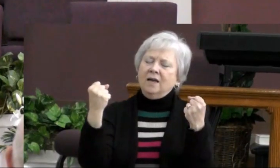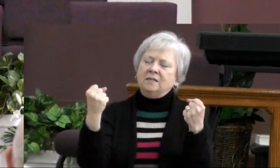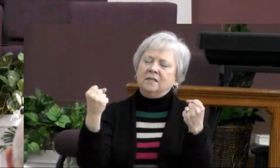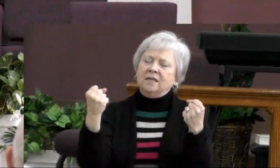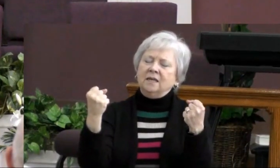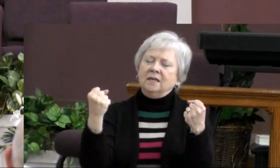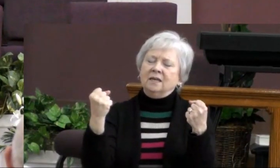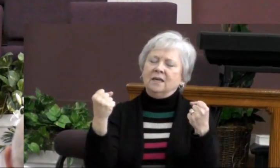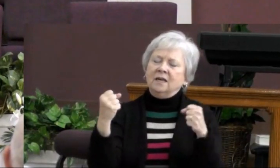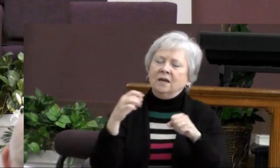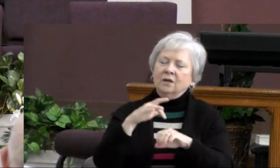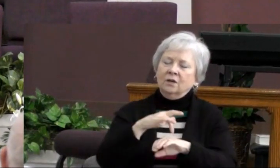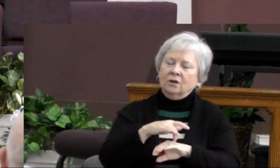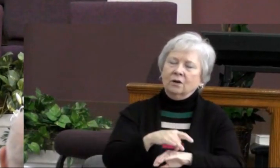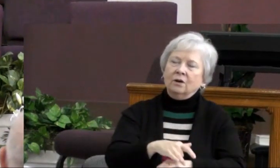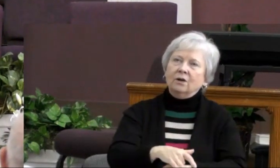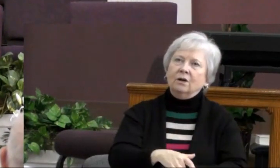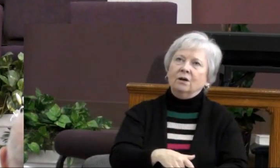Almighty,